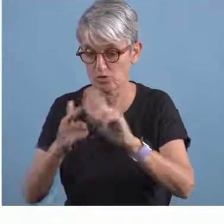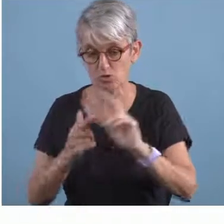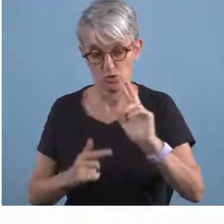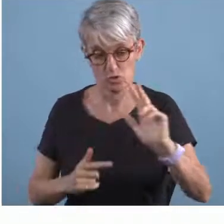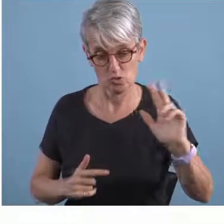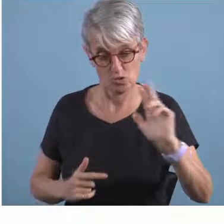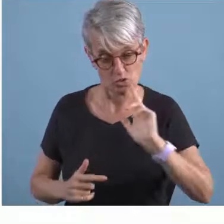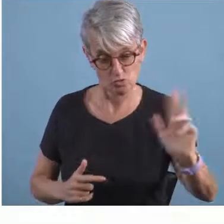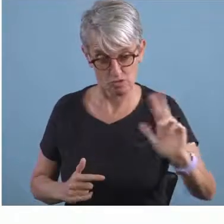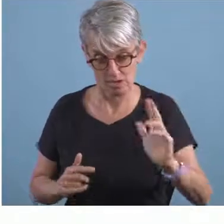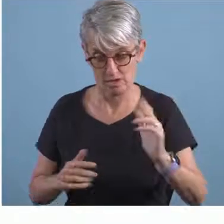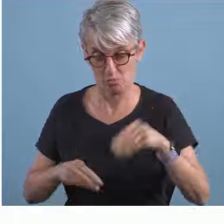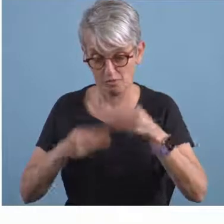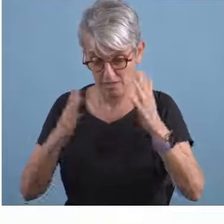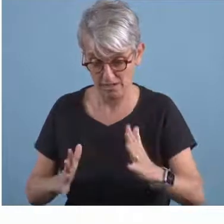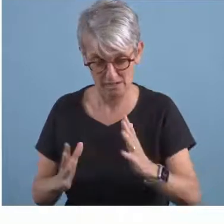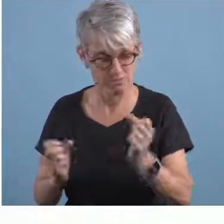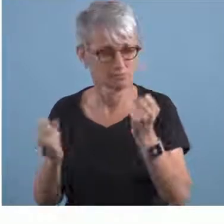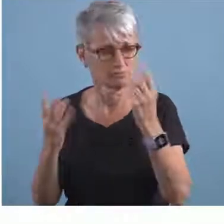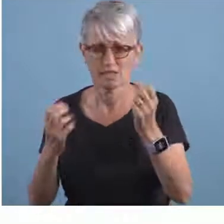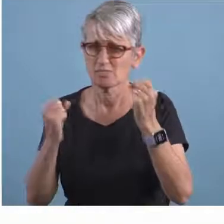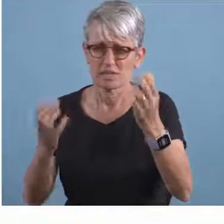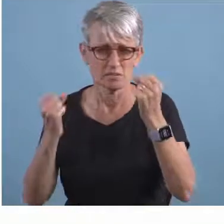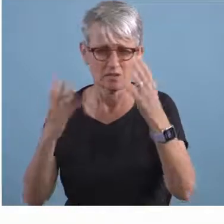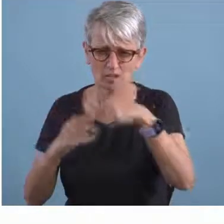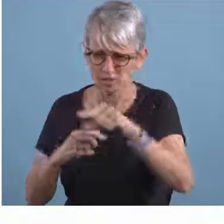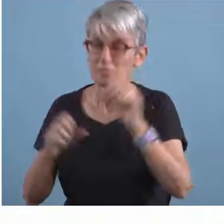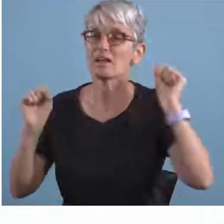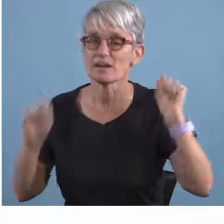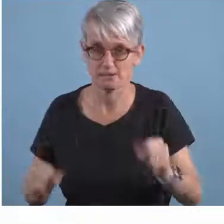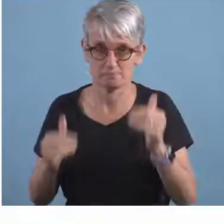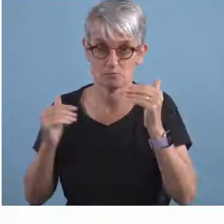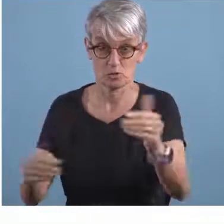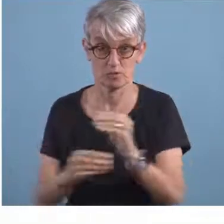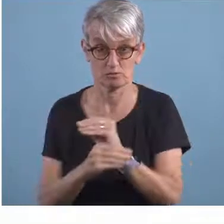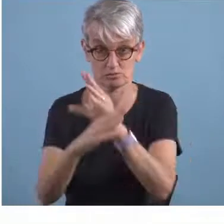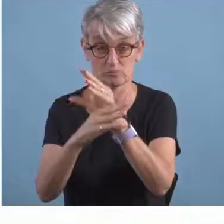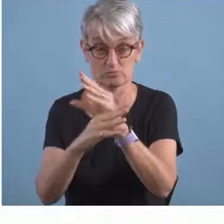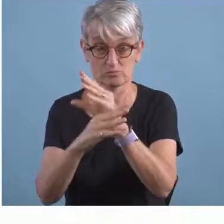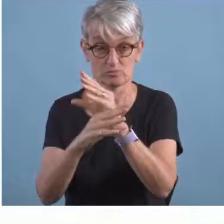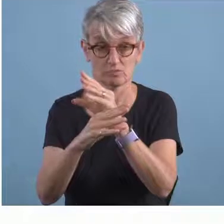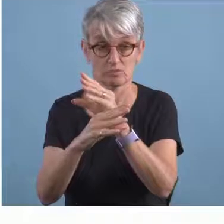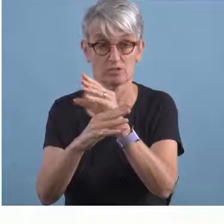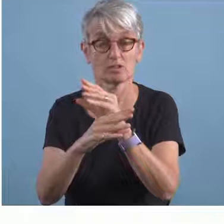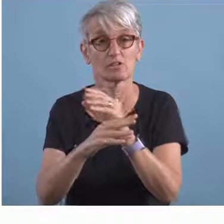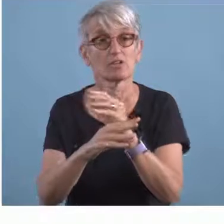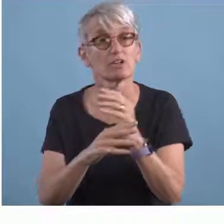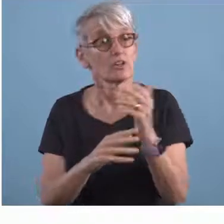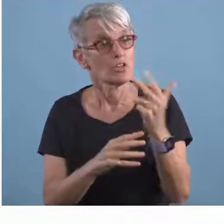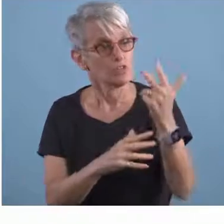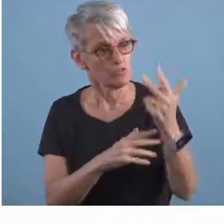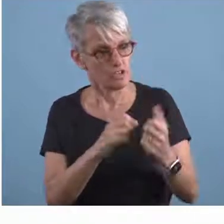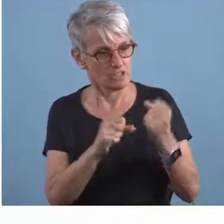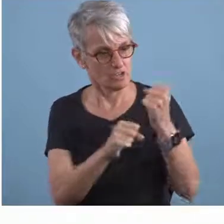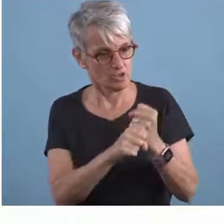them, could do telepractice. And after 3 years, now the